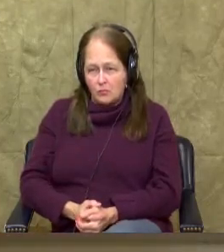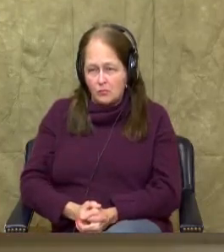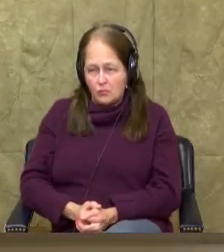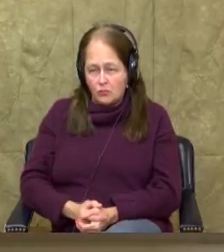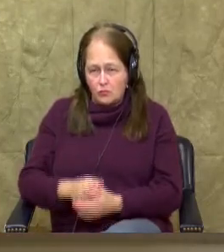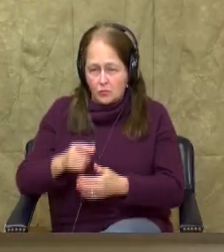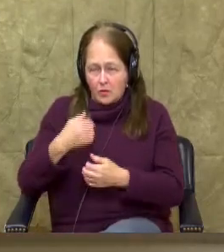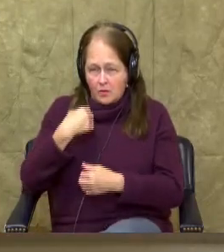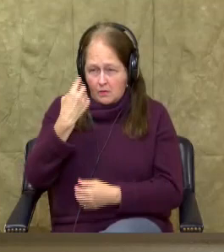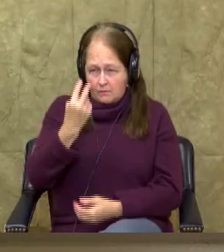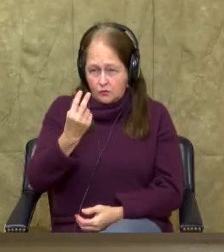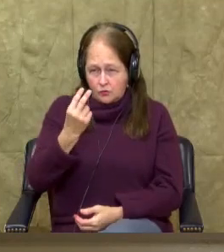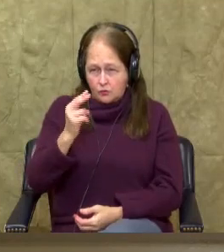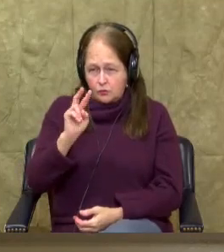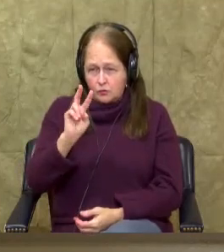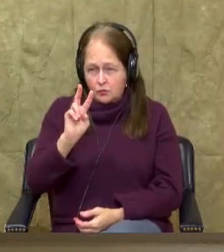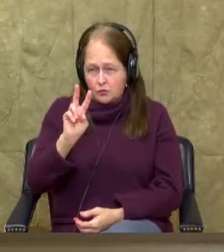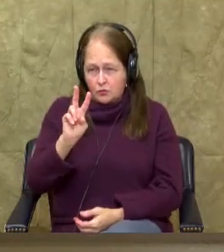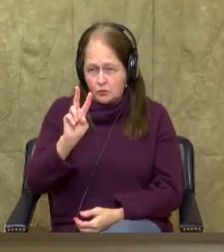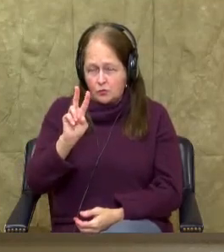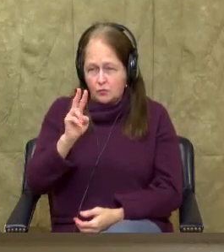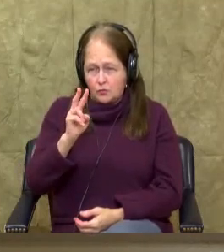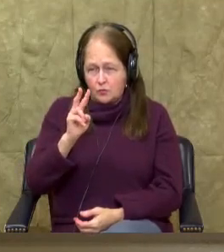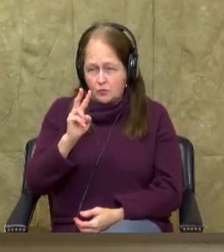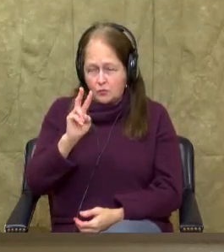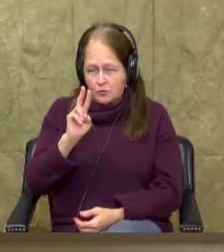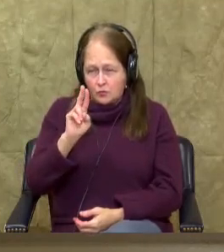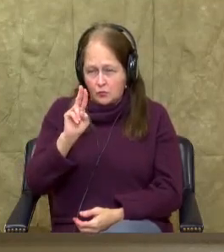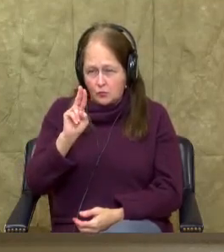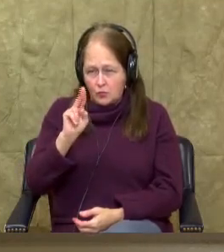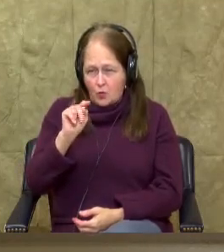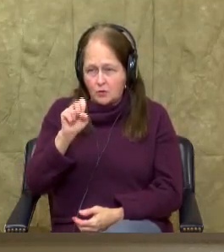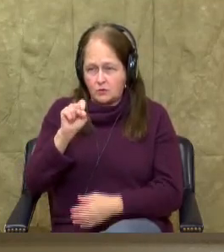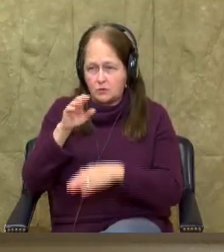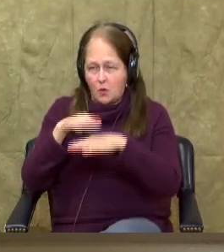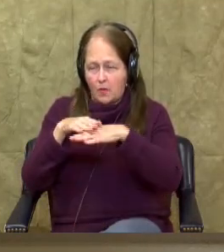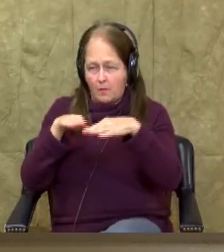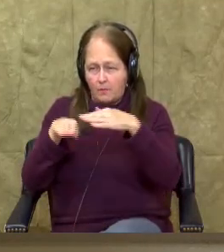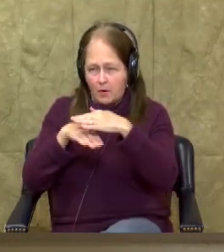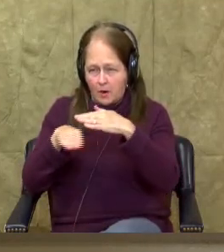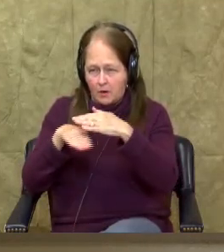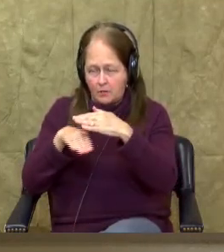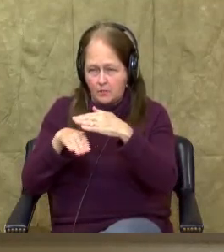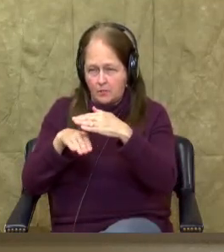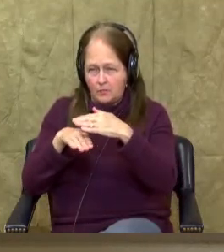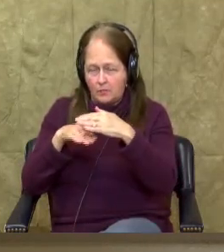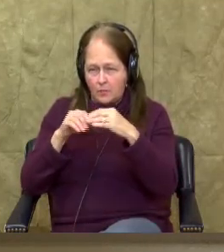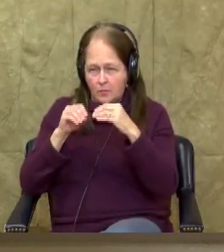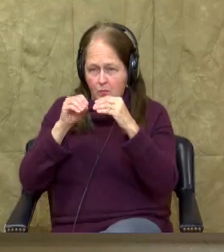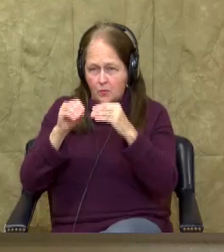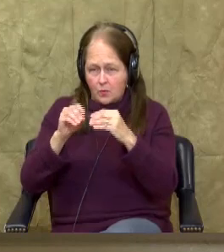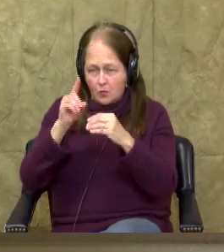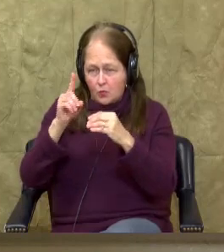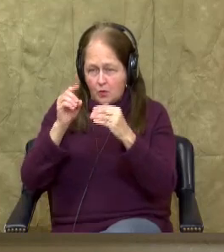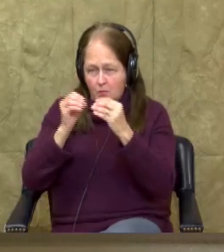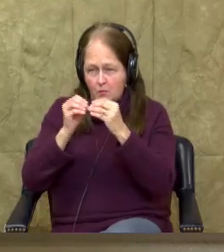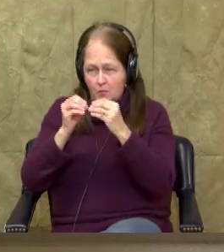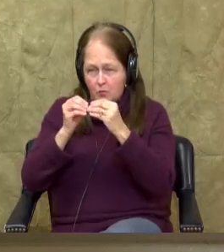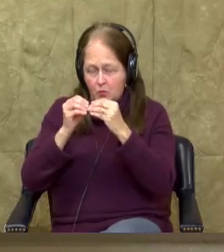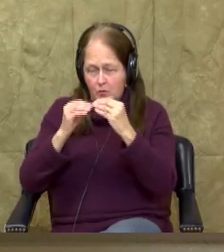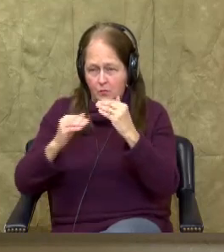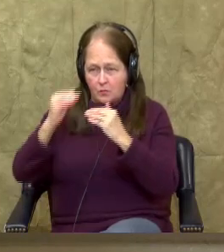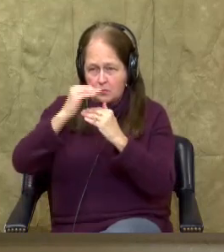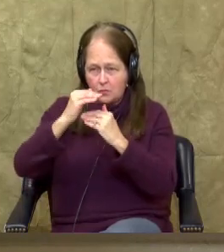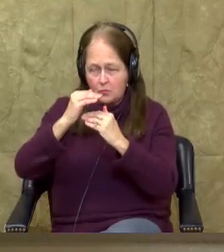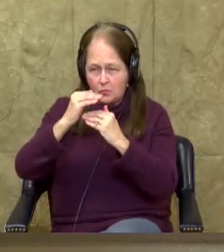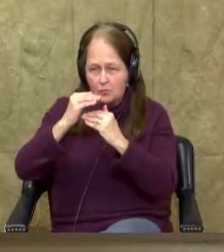if we have 2 units, you started with 6 on the bottom, and let's say we put one more row of